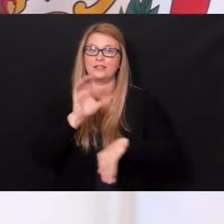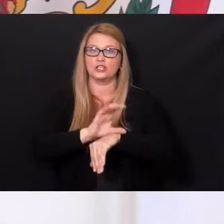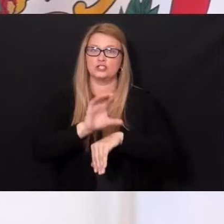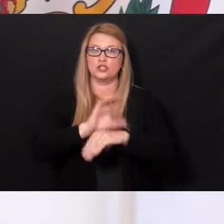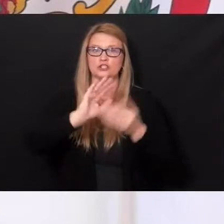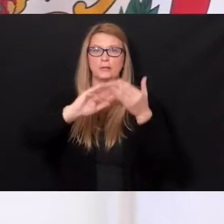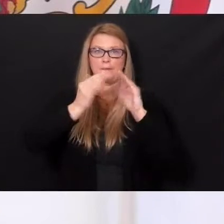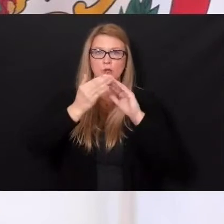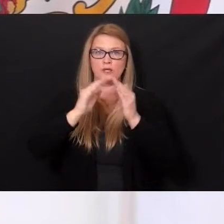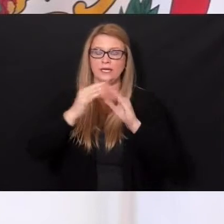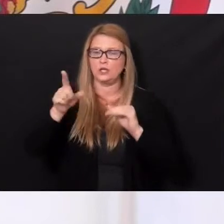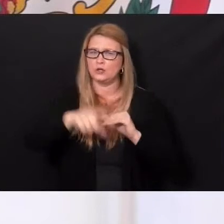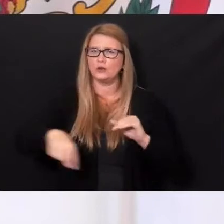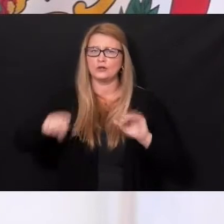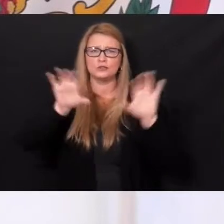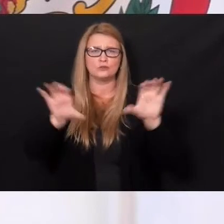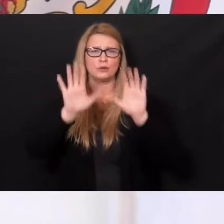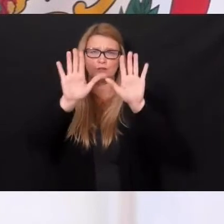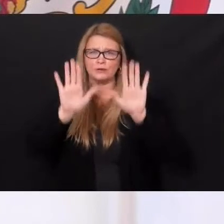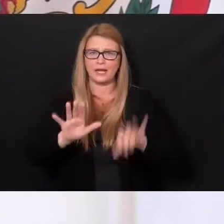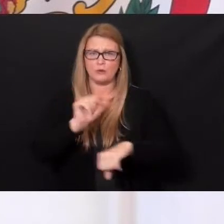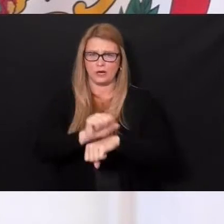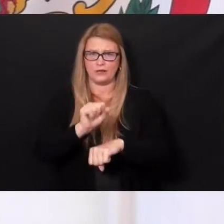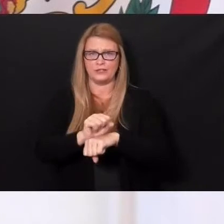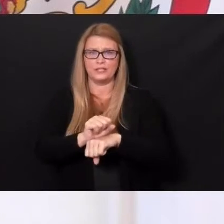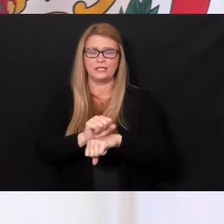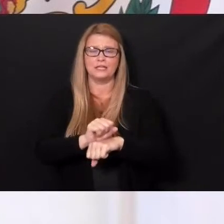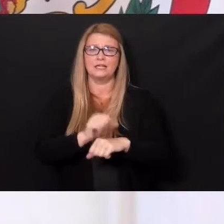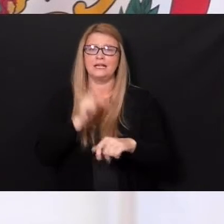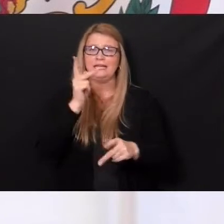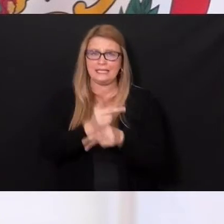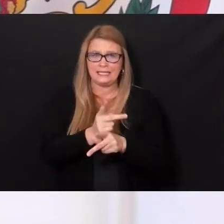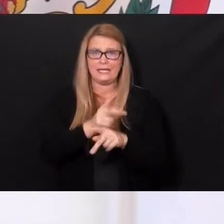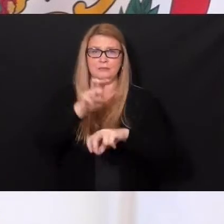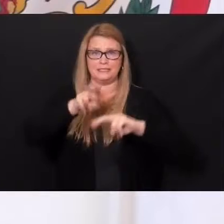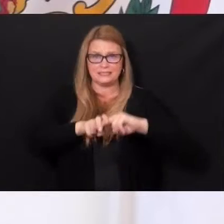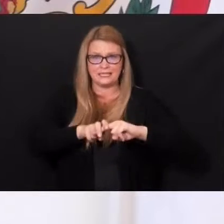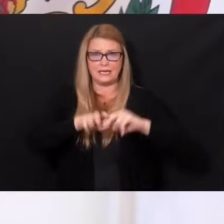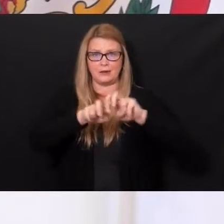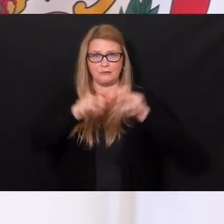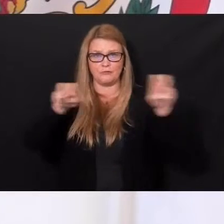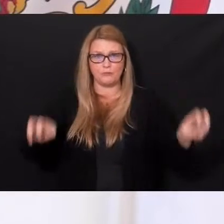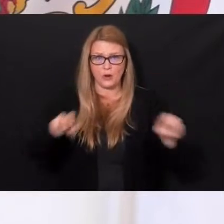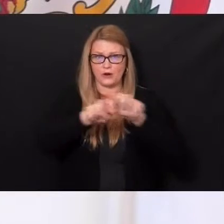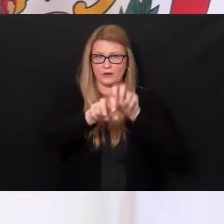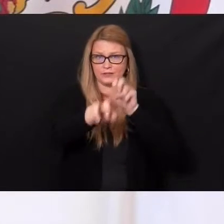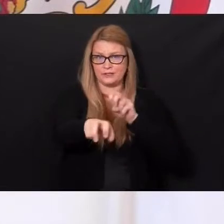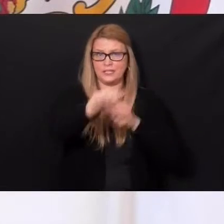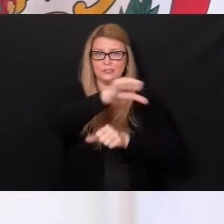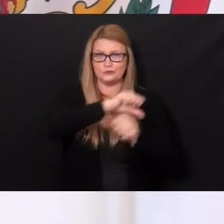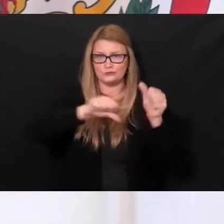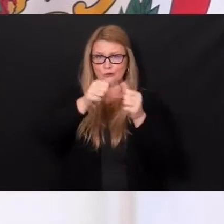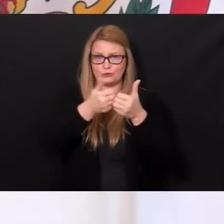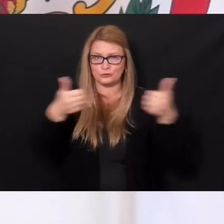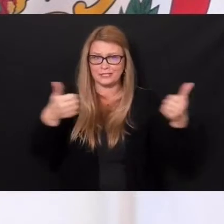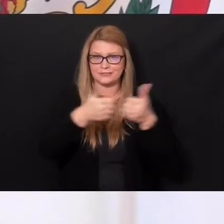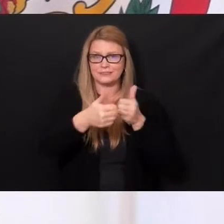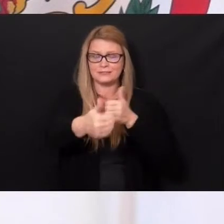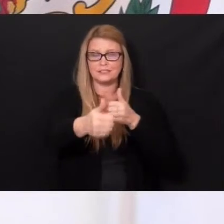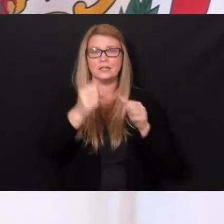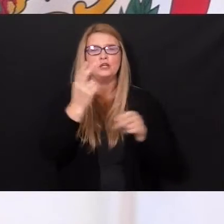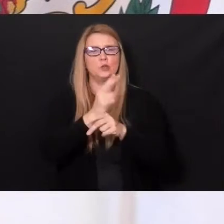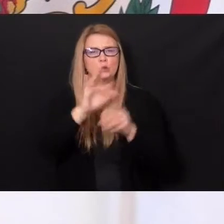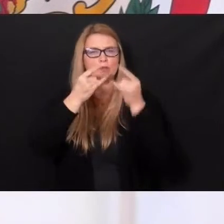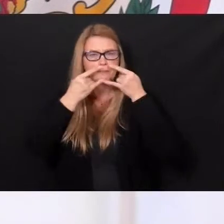community. You've done fabulous work. Stay on top of this. Keep the pew in between you. Keep the social distancing. Wear your mask. And if you're older